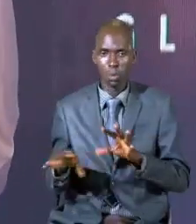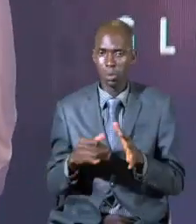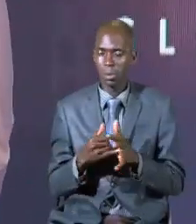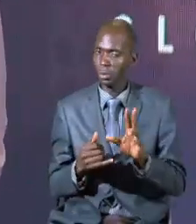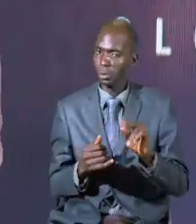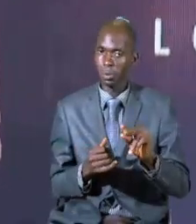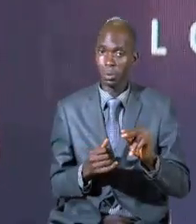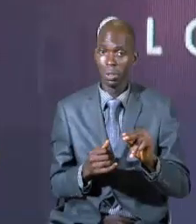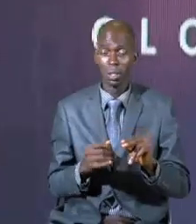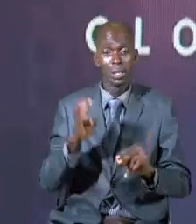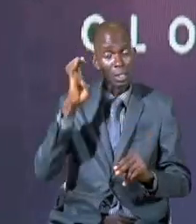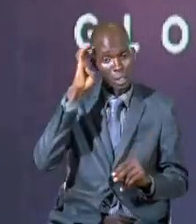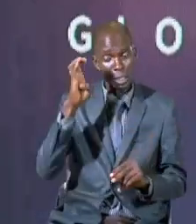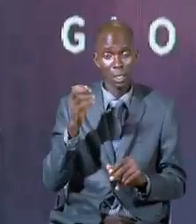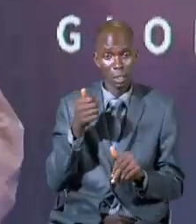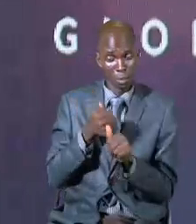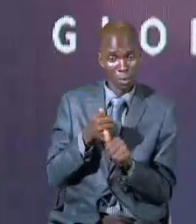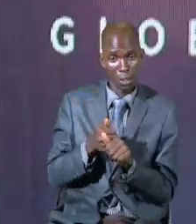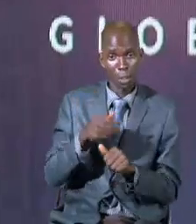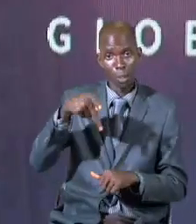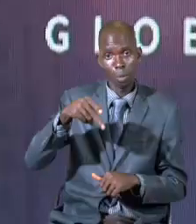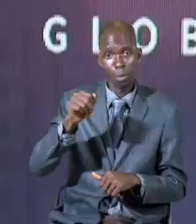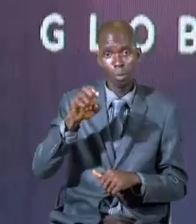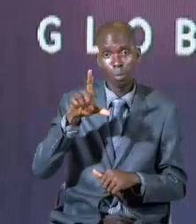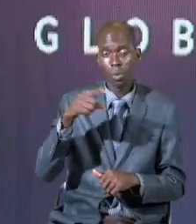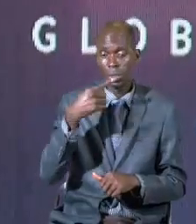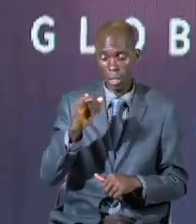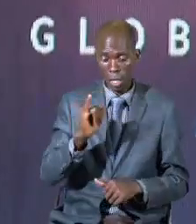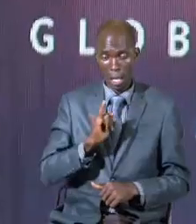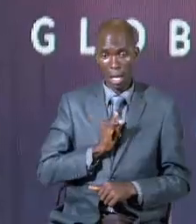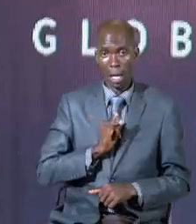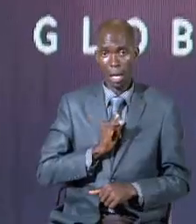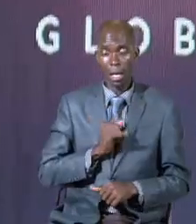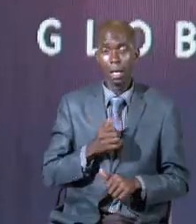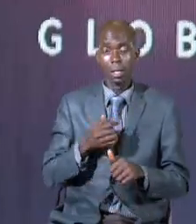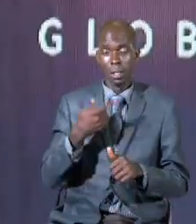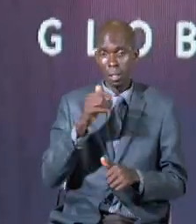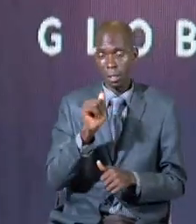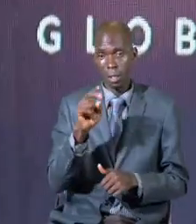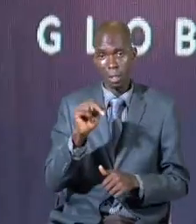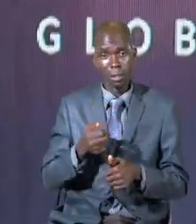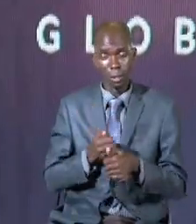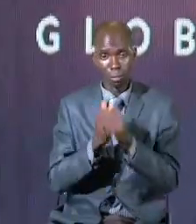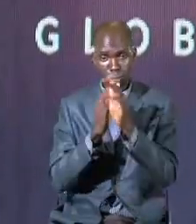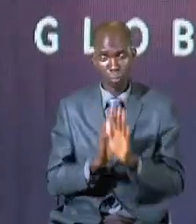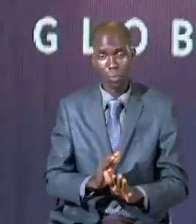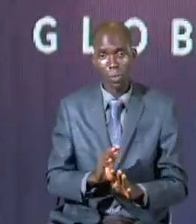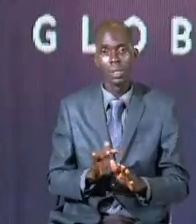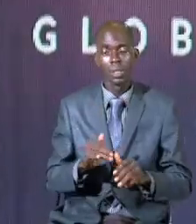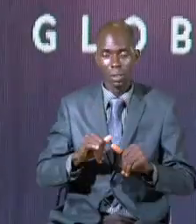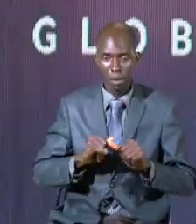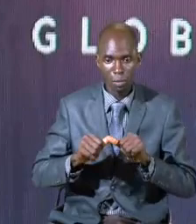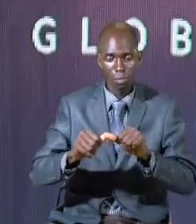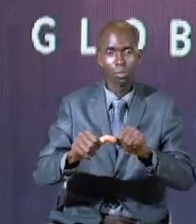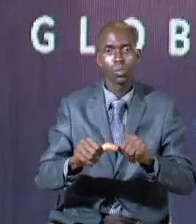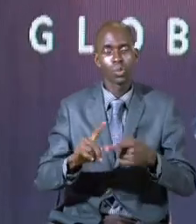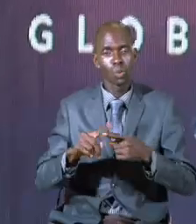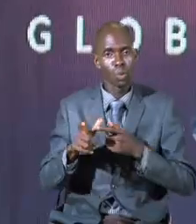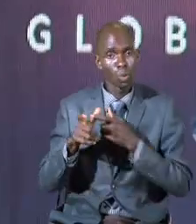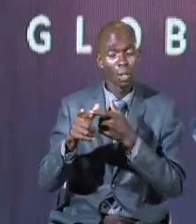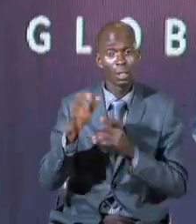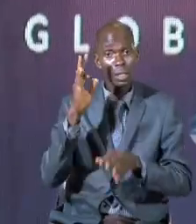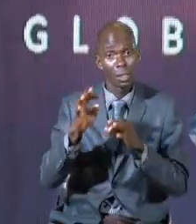I, Apostle, am still running. And if you could run at his age, you